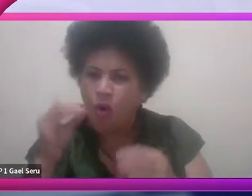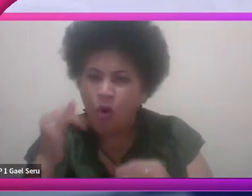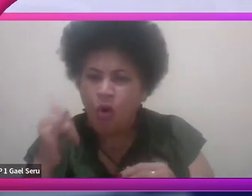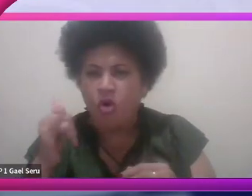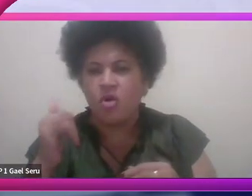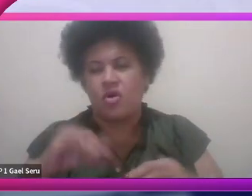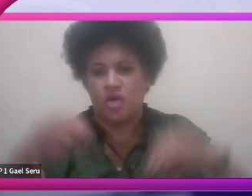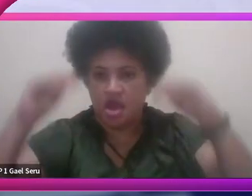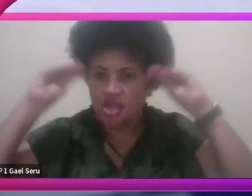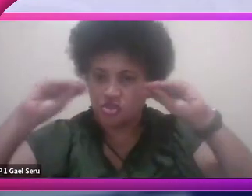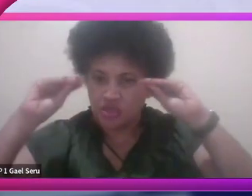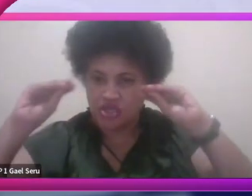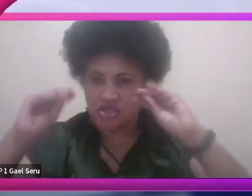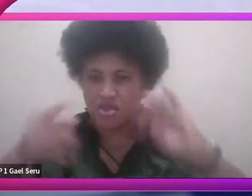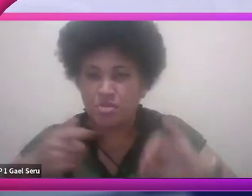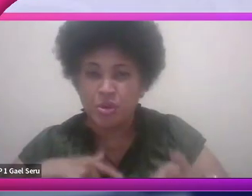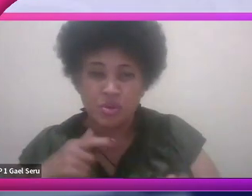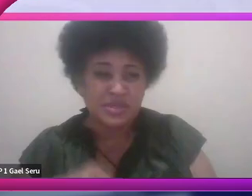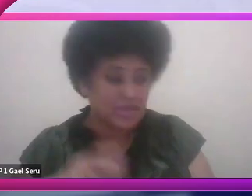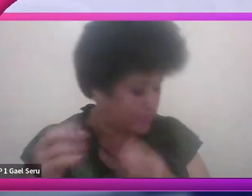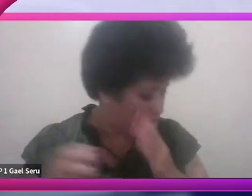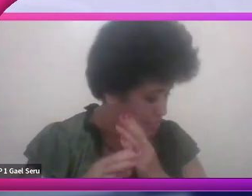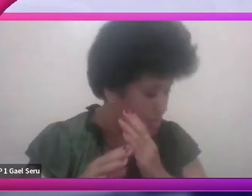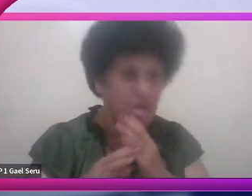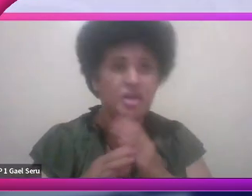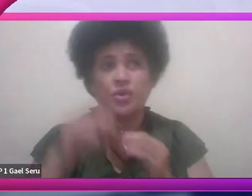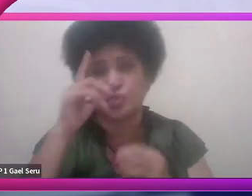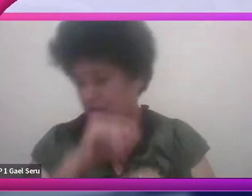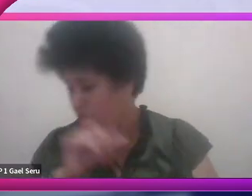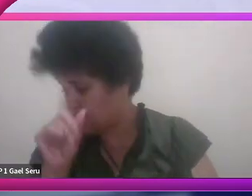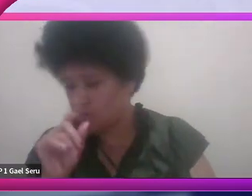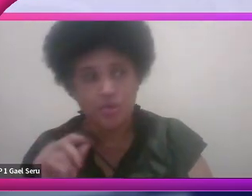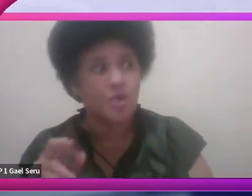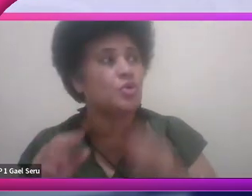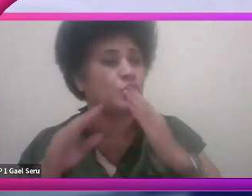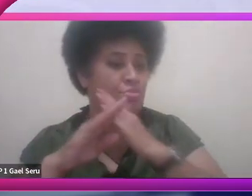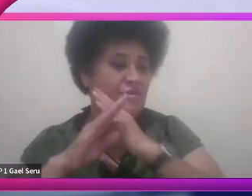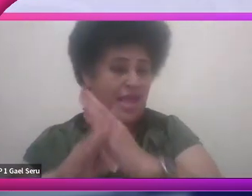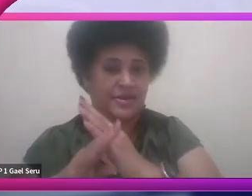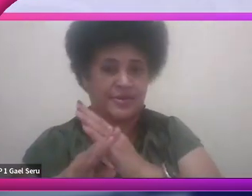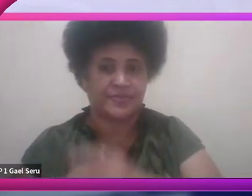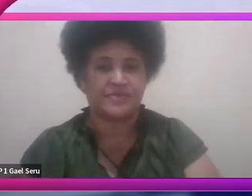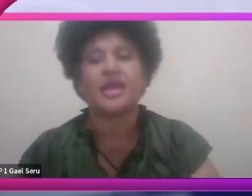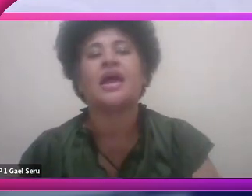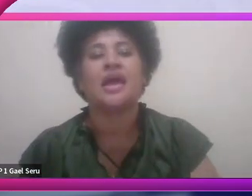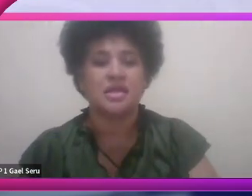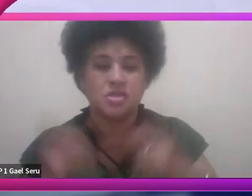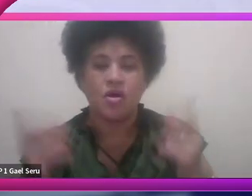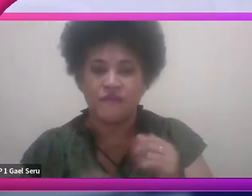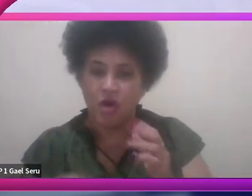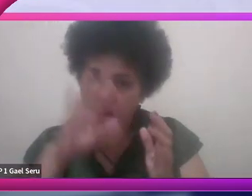preventions, because there are some work that can be done in prevention stage. I put the diagnostic. The diagnostic